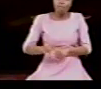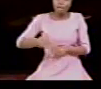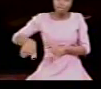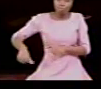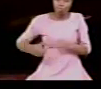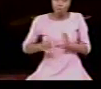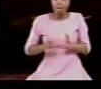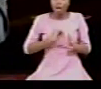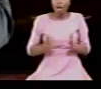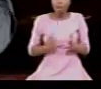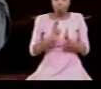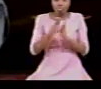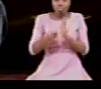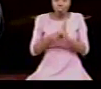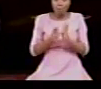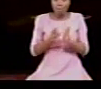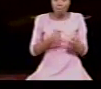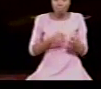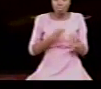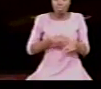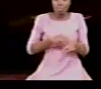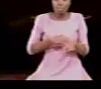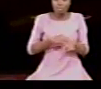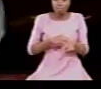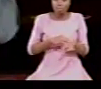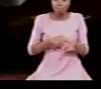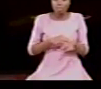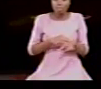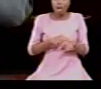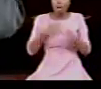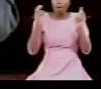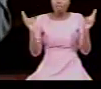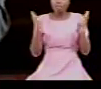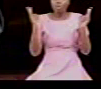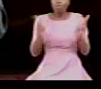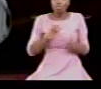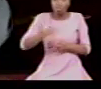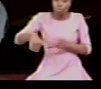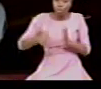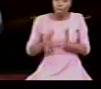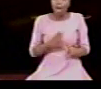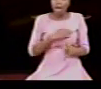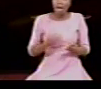can spend 2 hours on this, but I'll tidy up. In